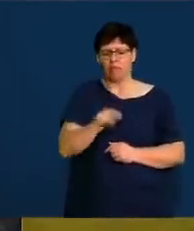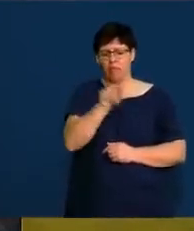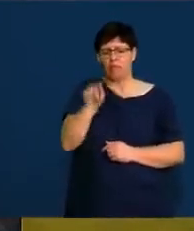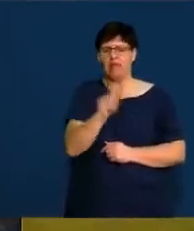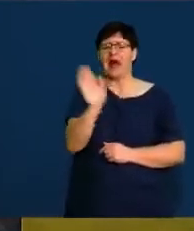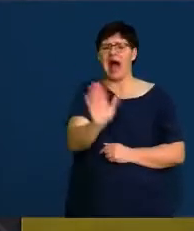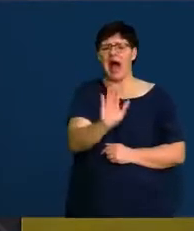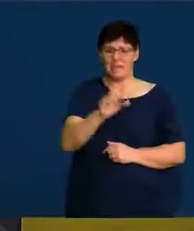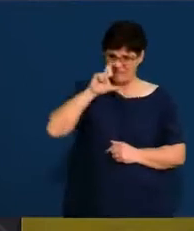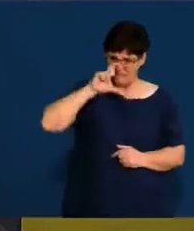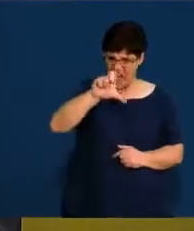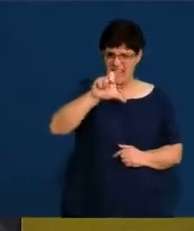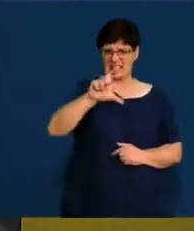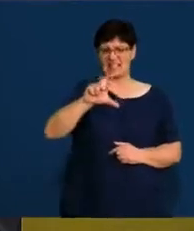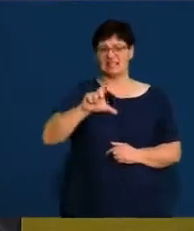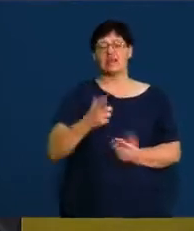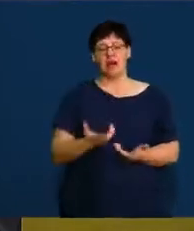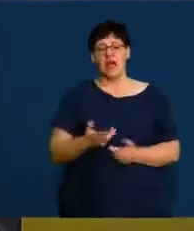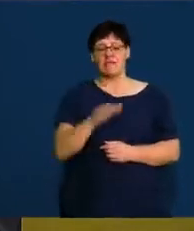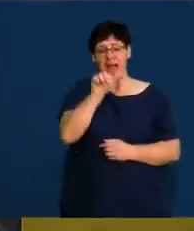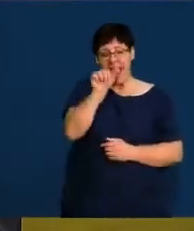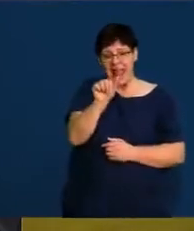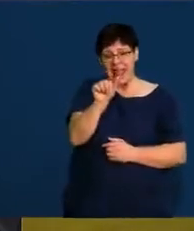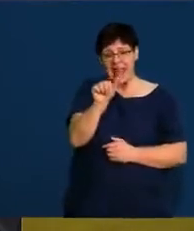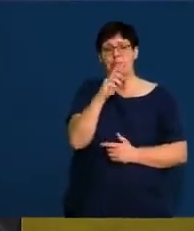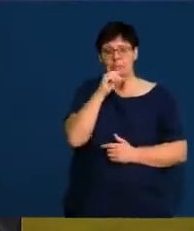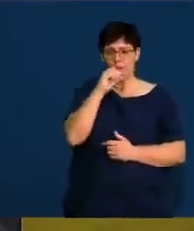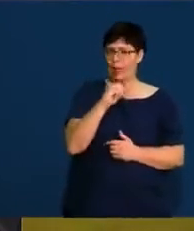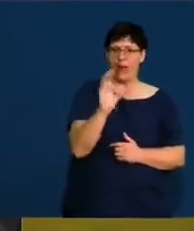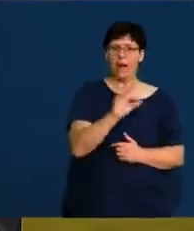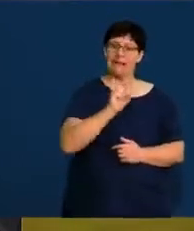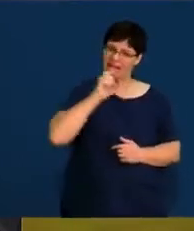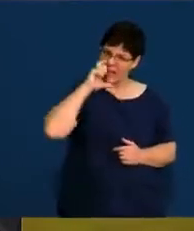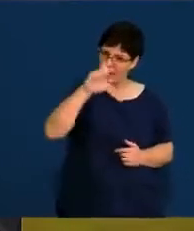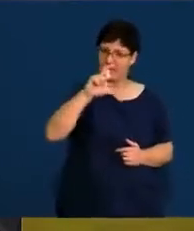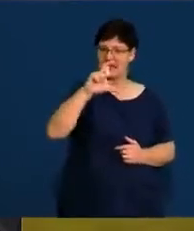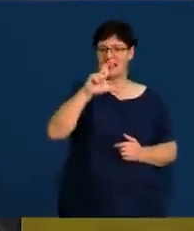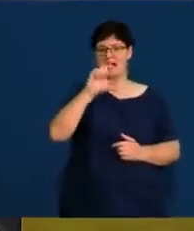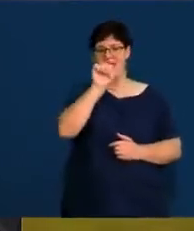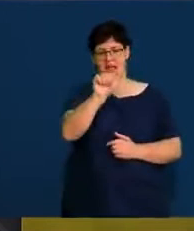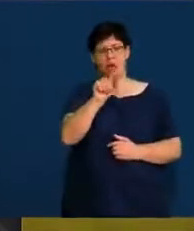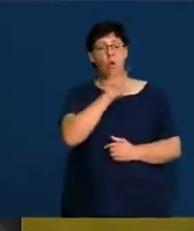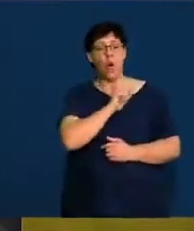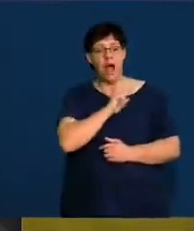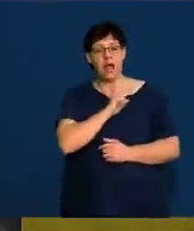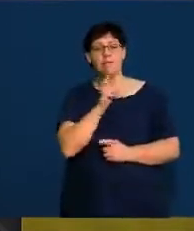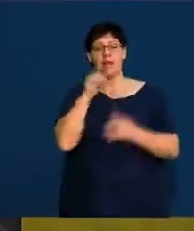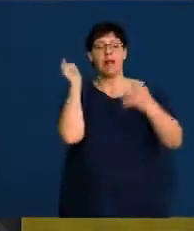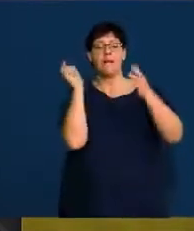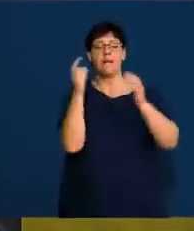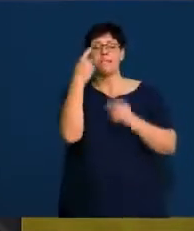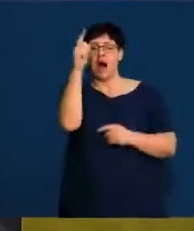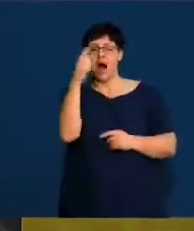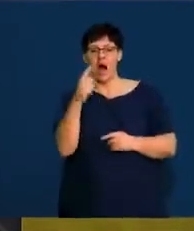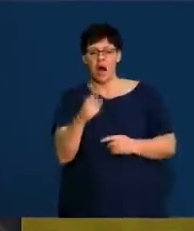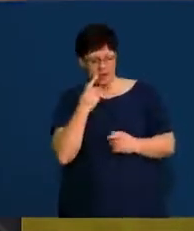letter B. If your answer is A, not the small a, the capital A. Why? The people marking your